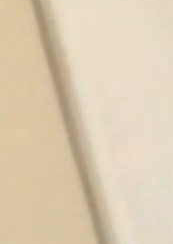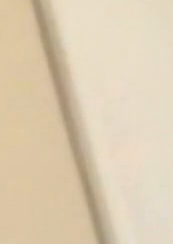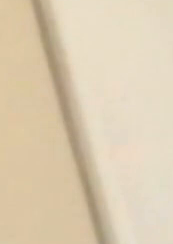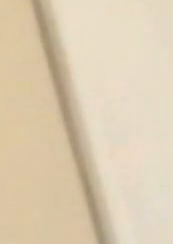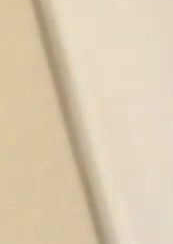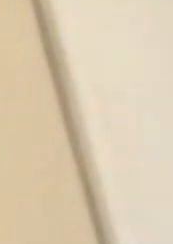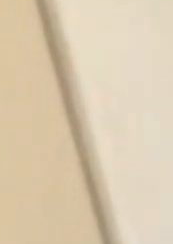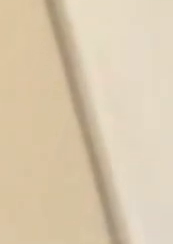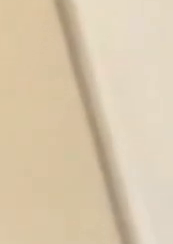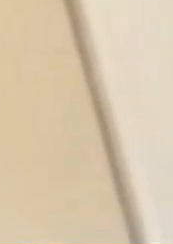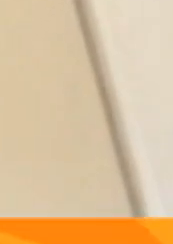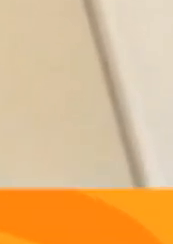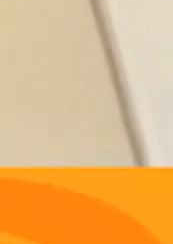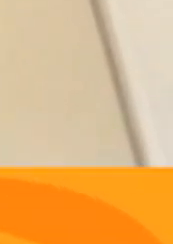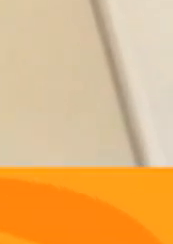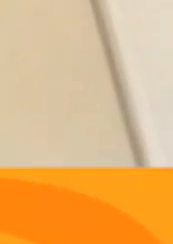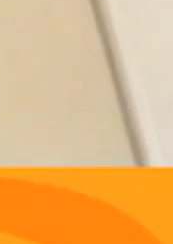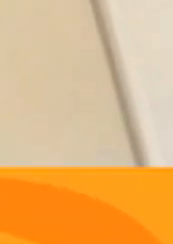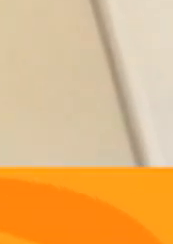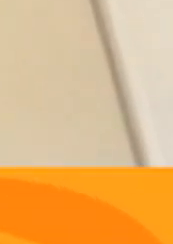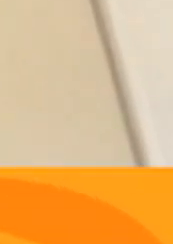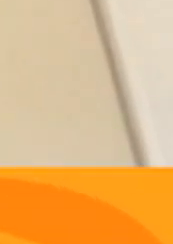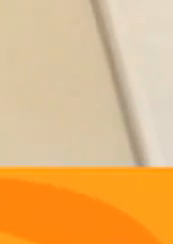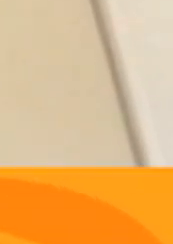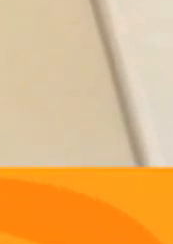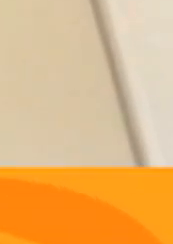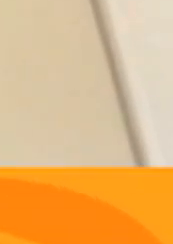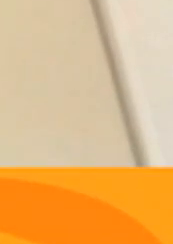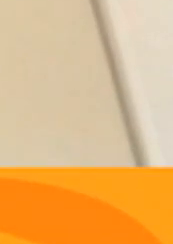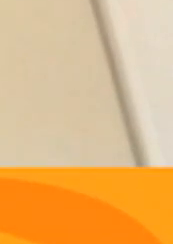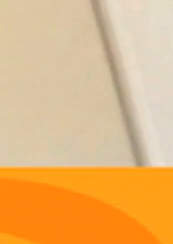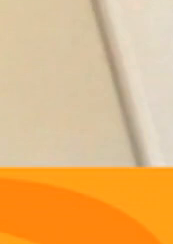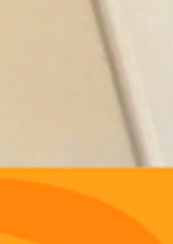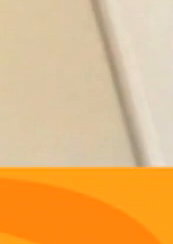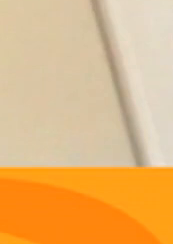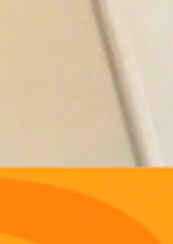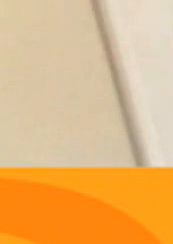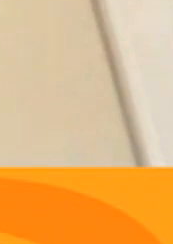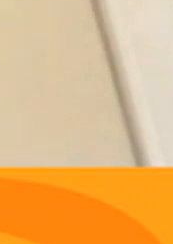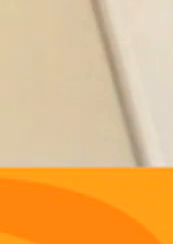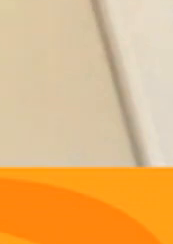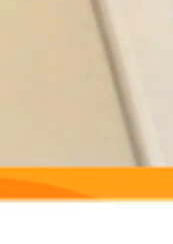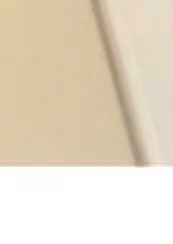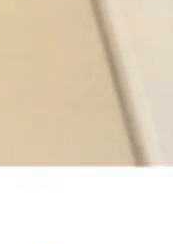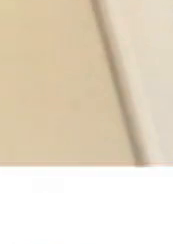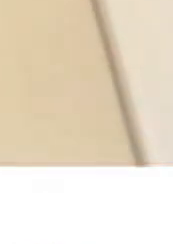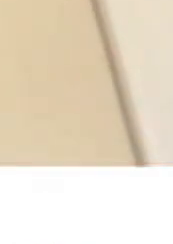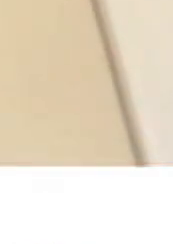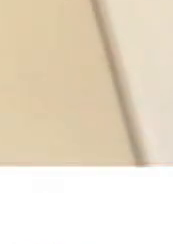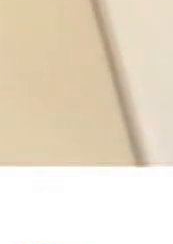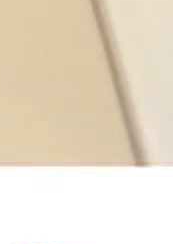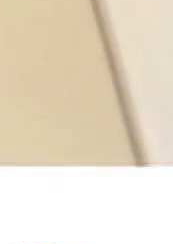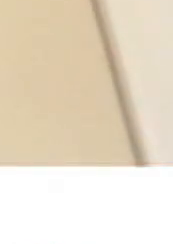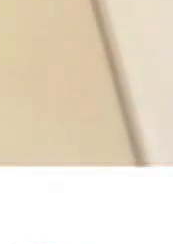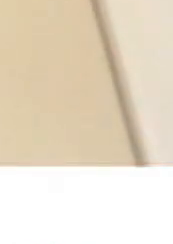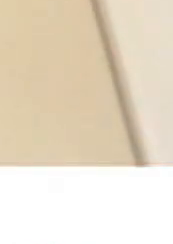the mosquitoes to breed. So that is where we had the biggest outbreak in 2010. And as I said, the